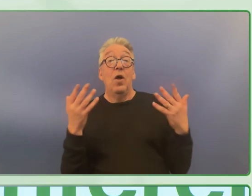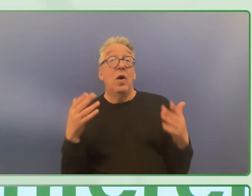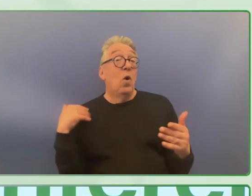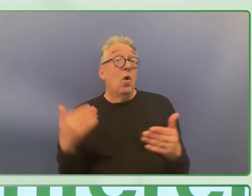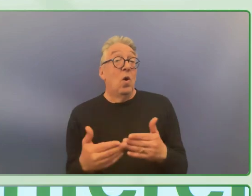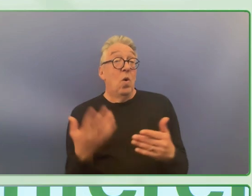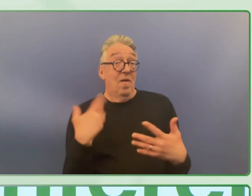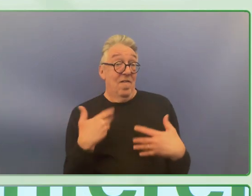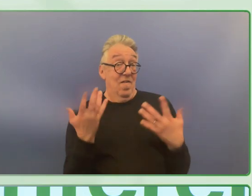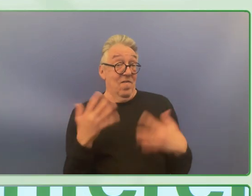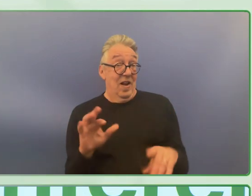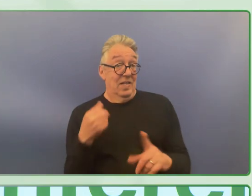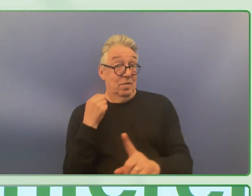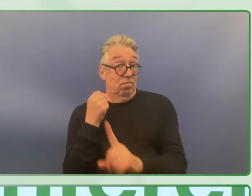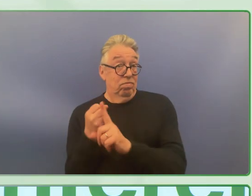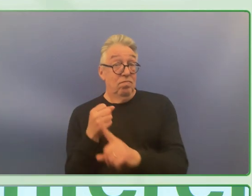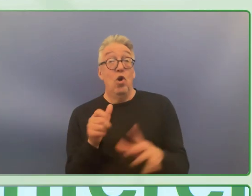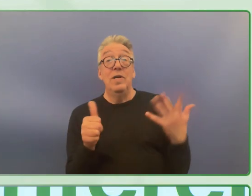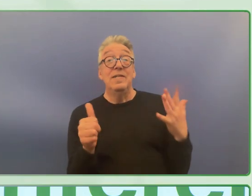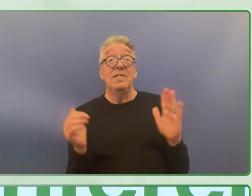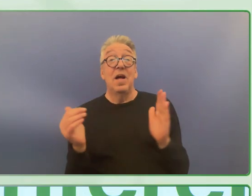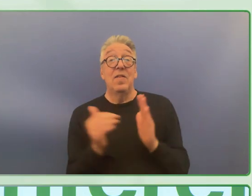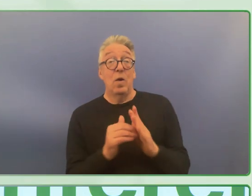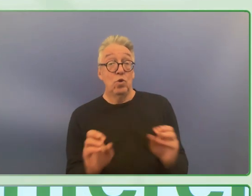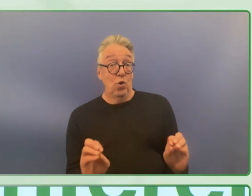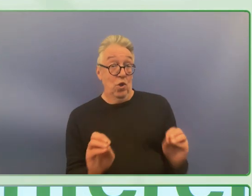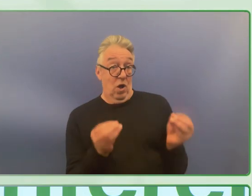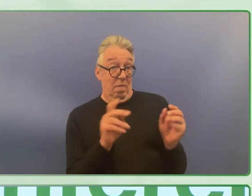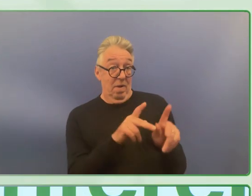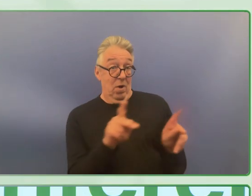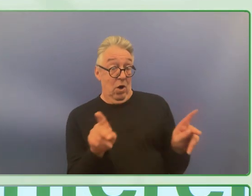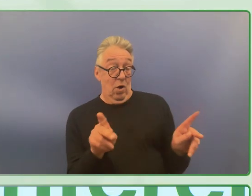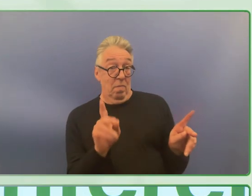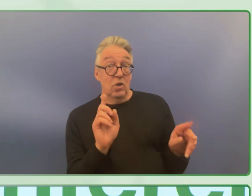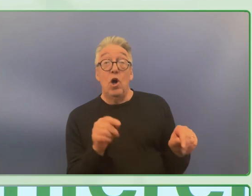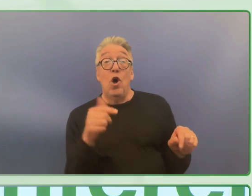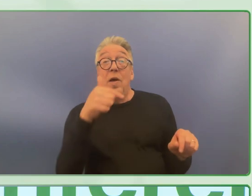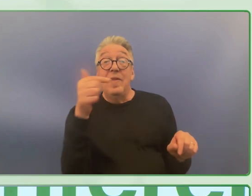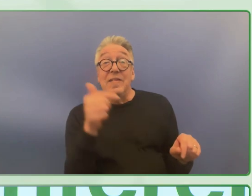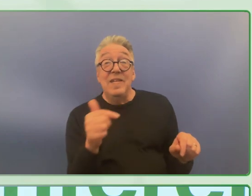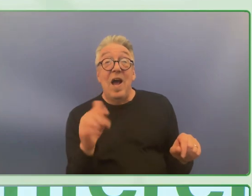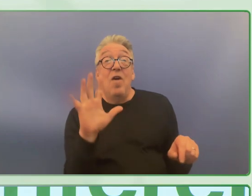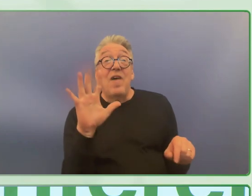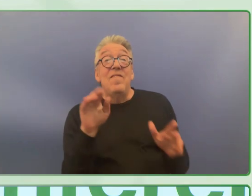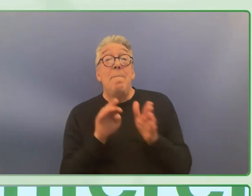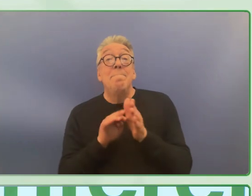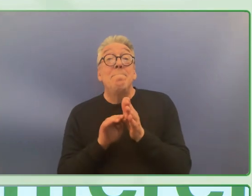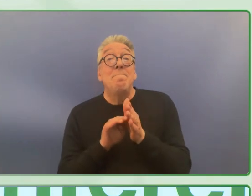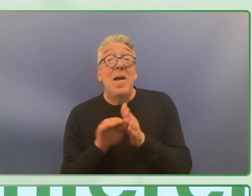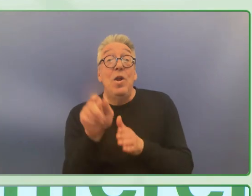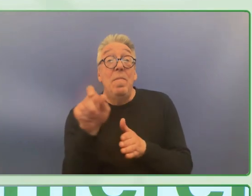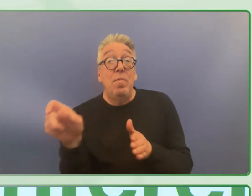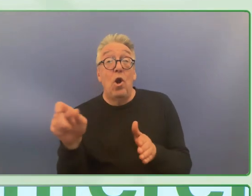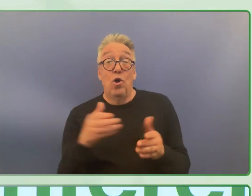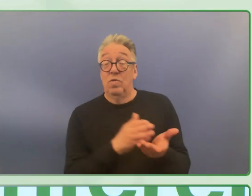of school. We have also reached over 5 million people in Tanzania and beyond through television, through